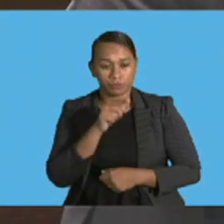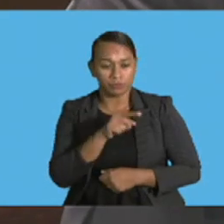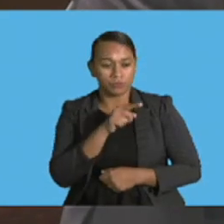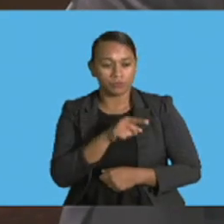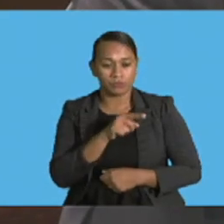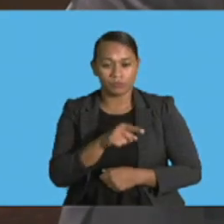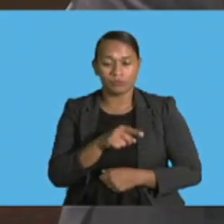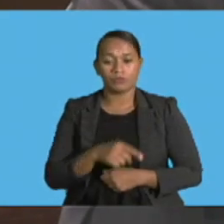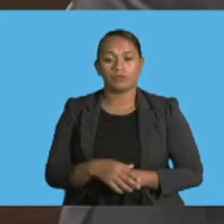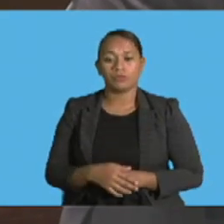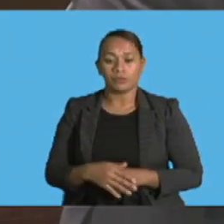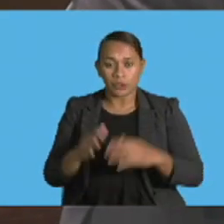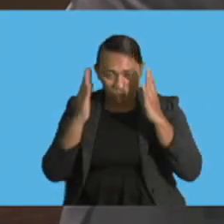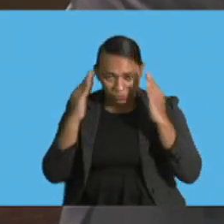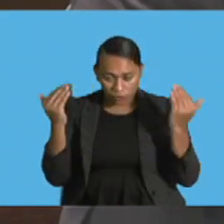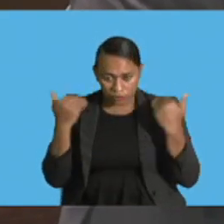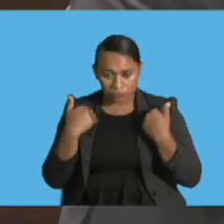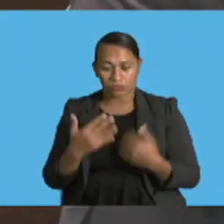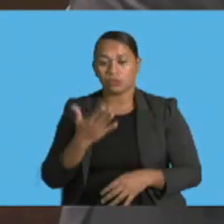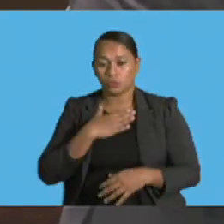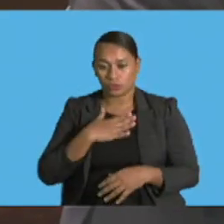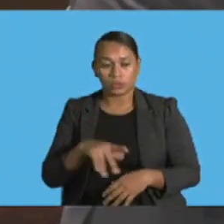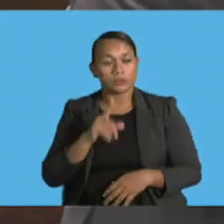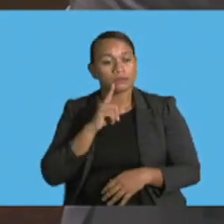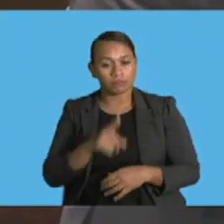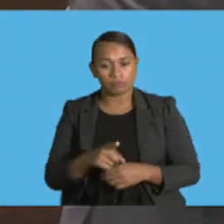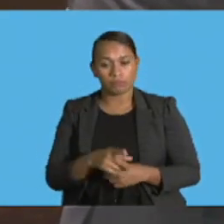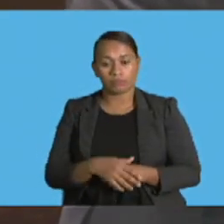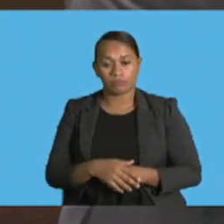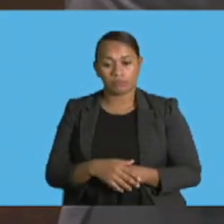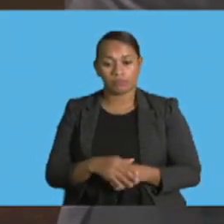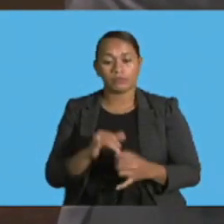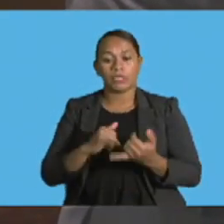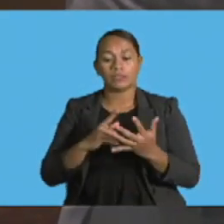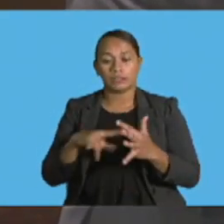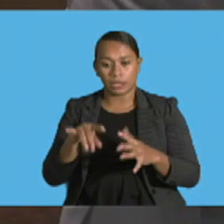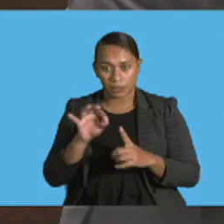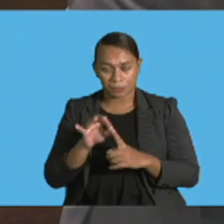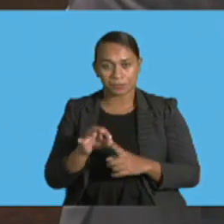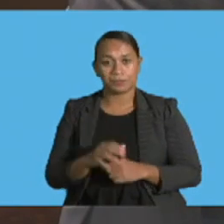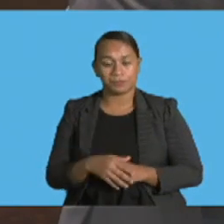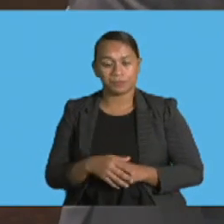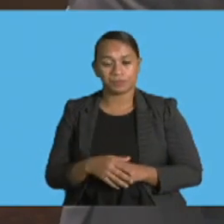Honorable Speaker. I want to say that the SAP is based on targeted interventions